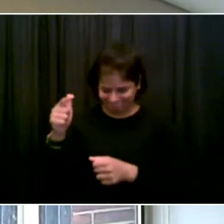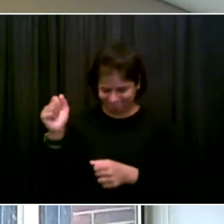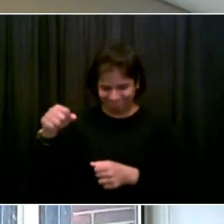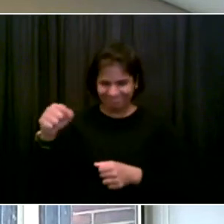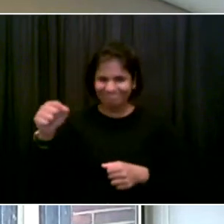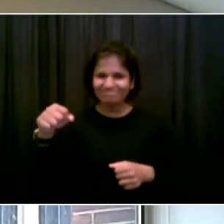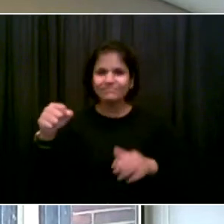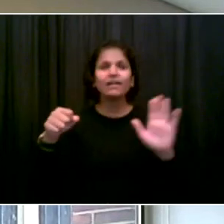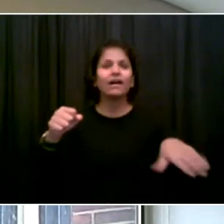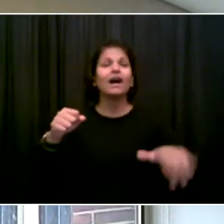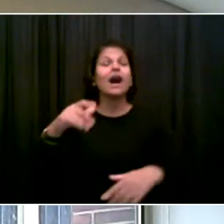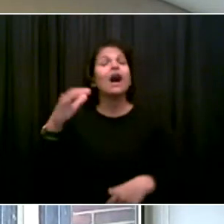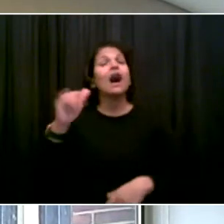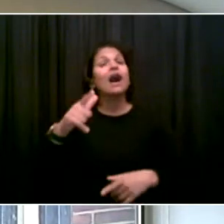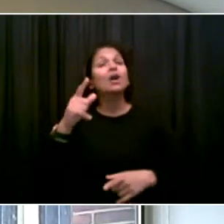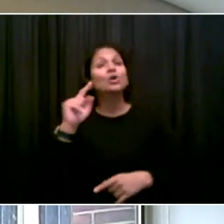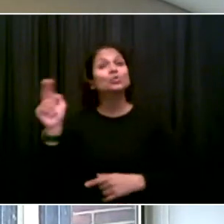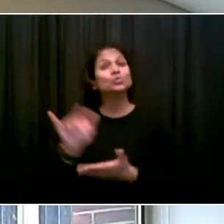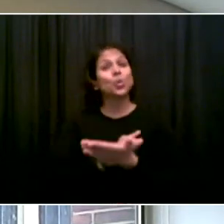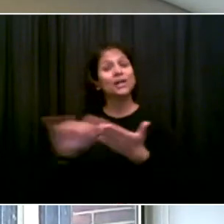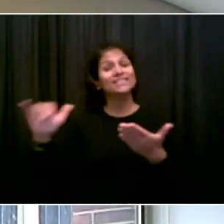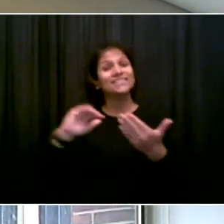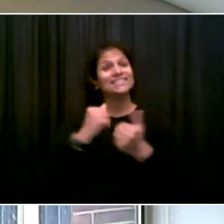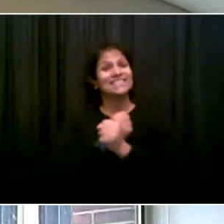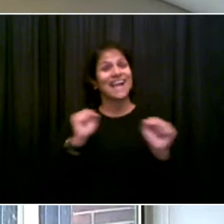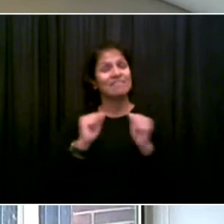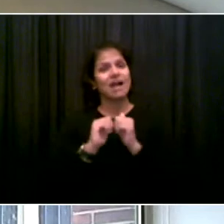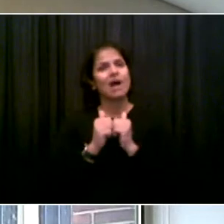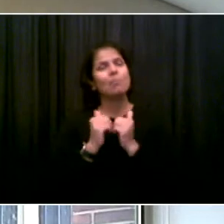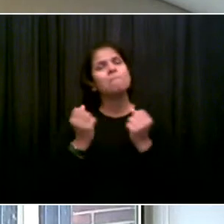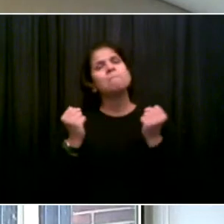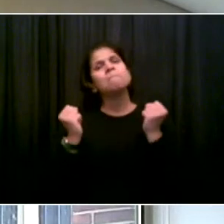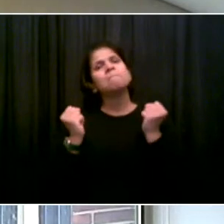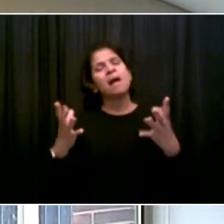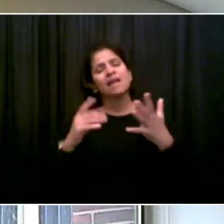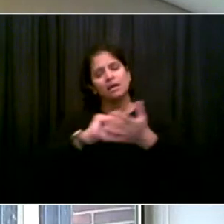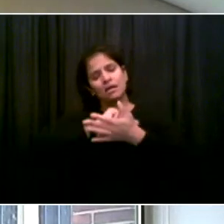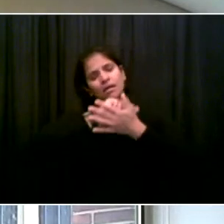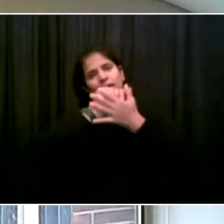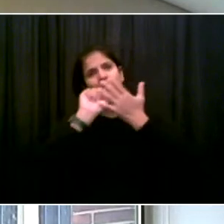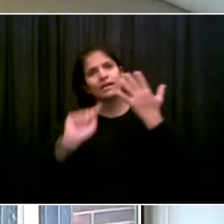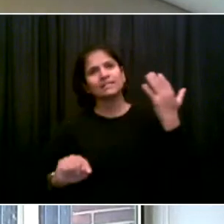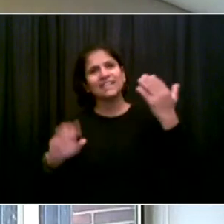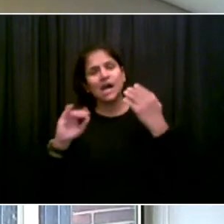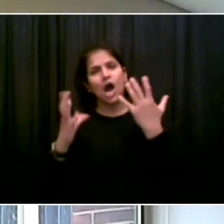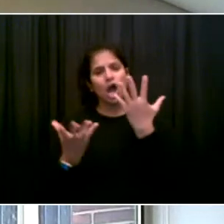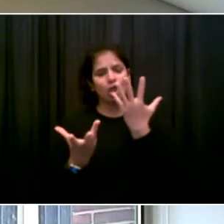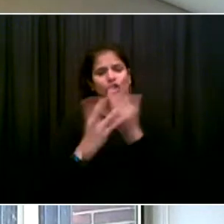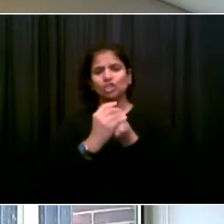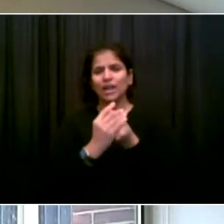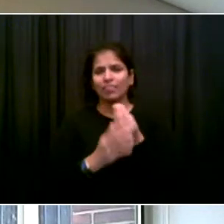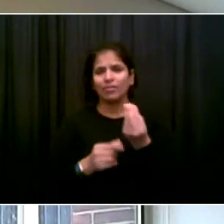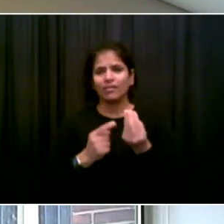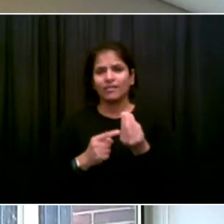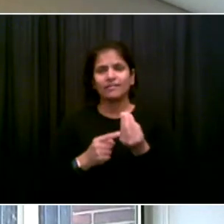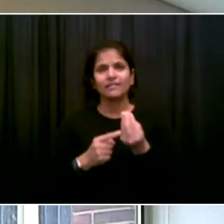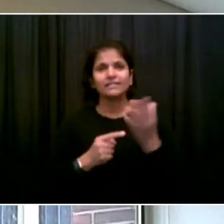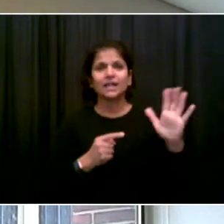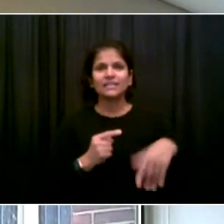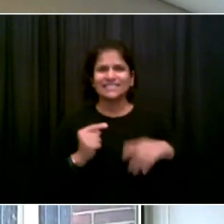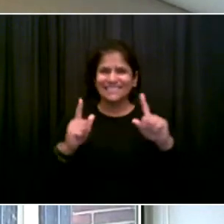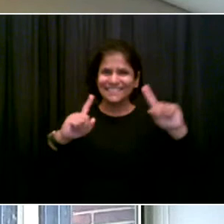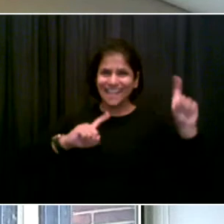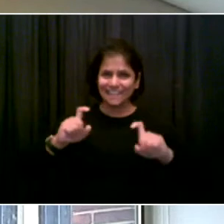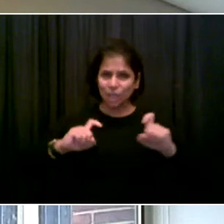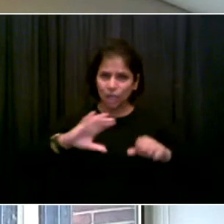layered approach and our ability to do all of this together. So yes, the guidance does apply to vaccinated and unvaccinated individuals.